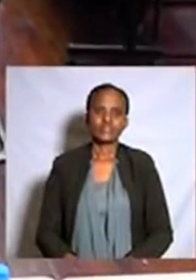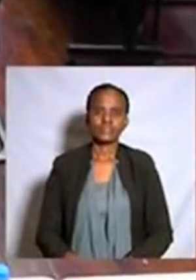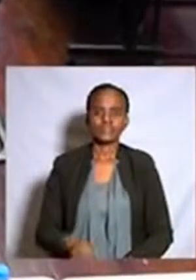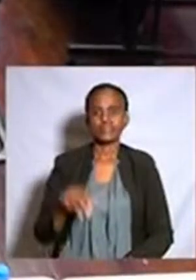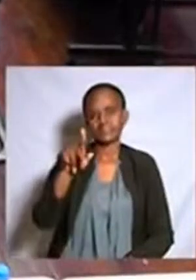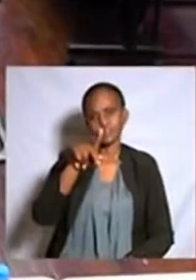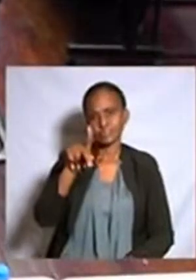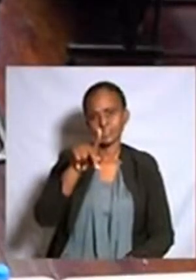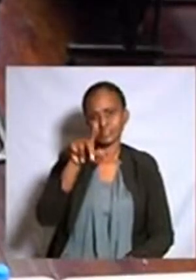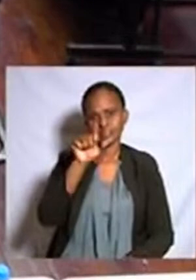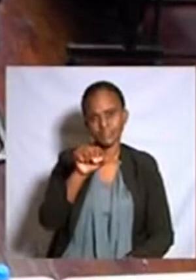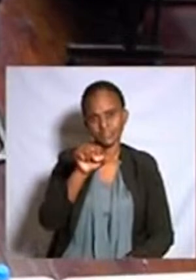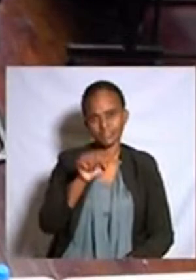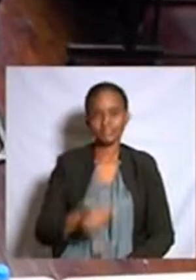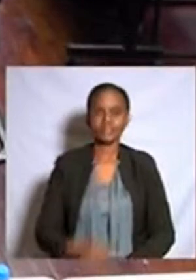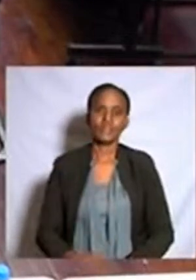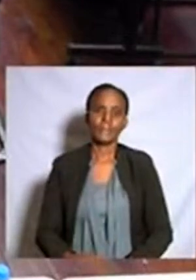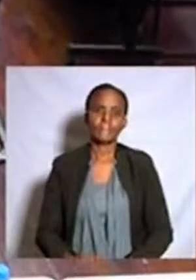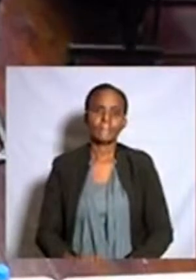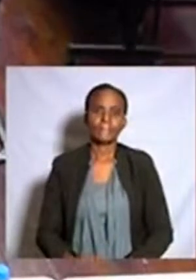PS.